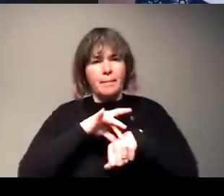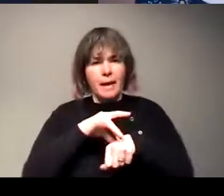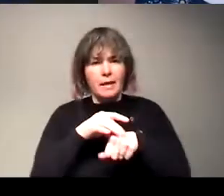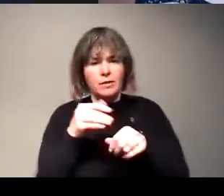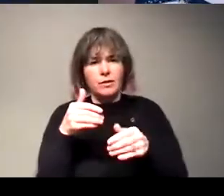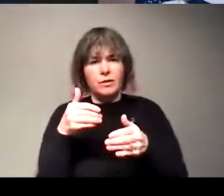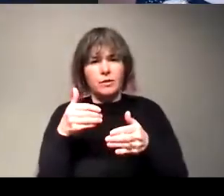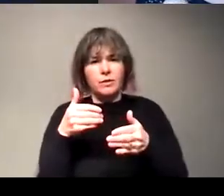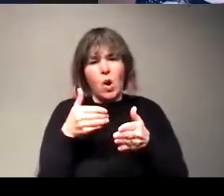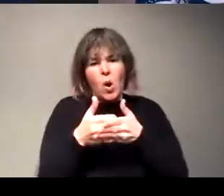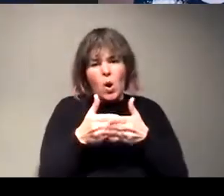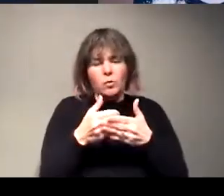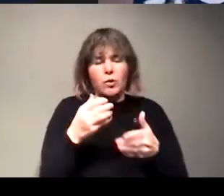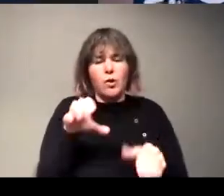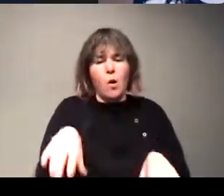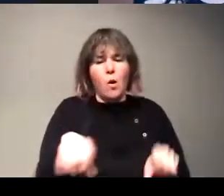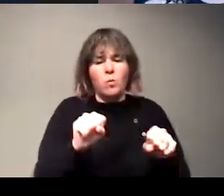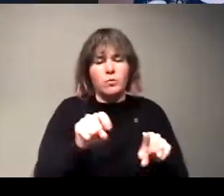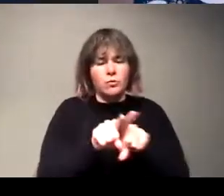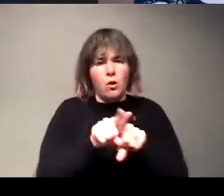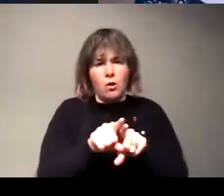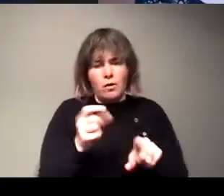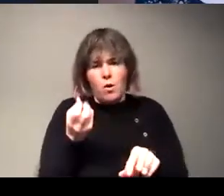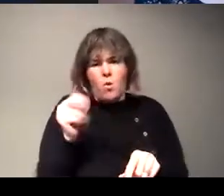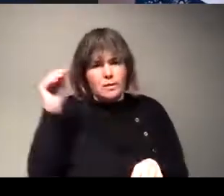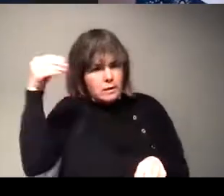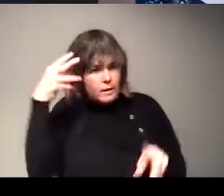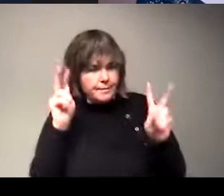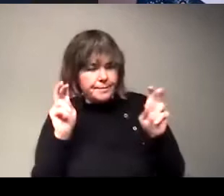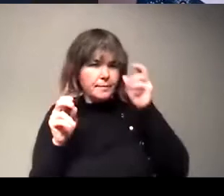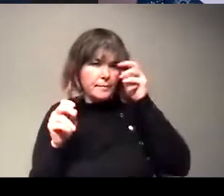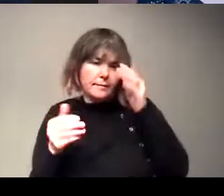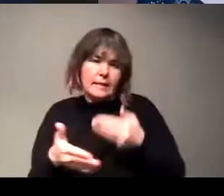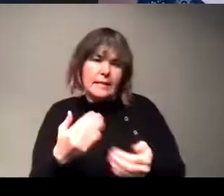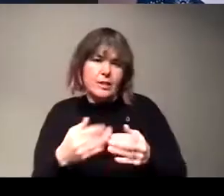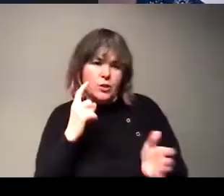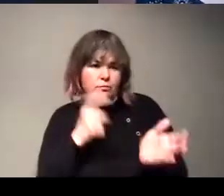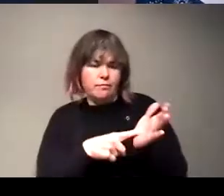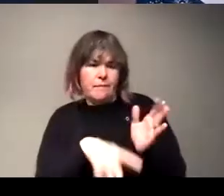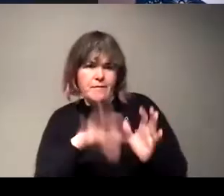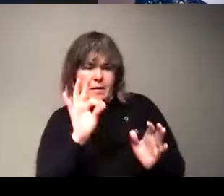to their host stars, so close to their own suns, just because they're easier to detect right now.